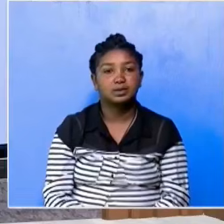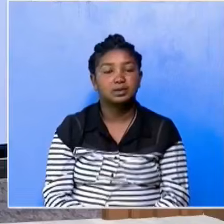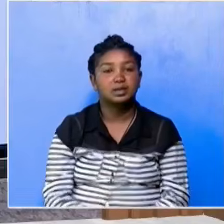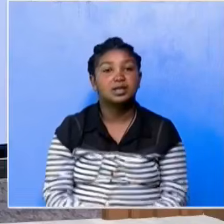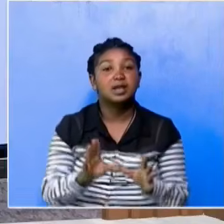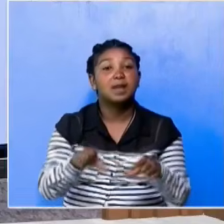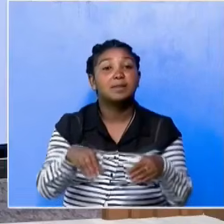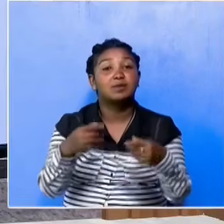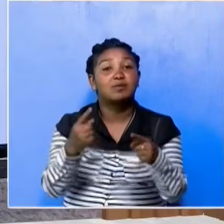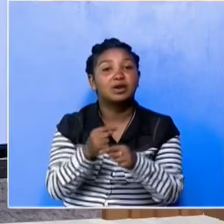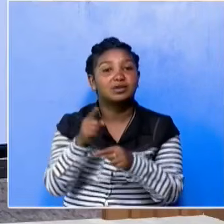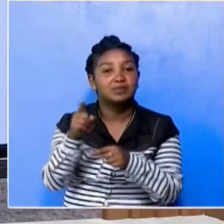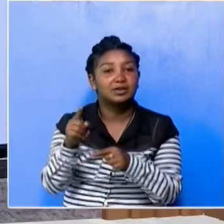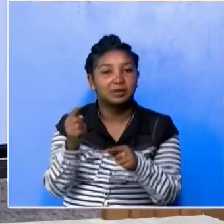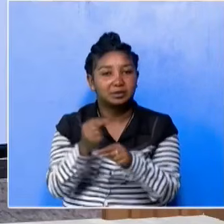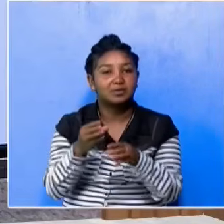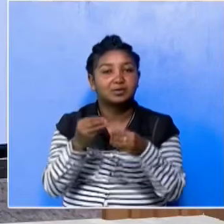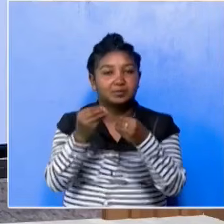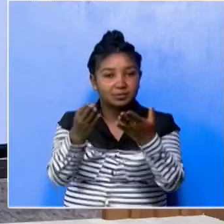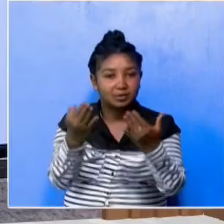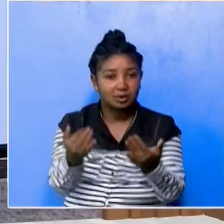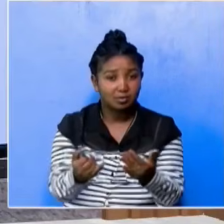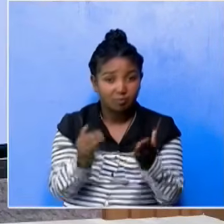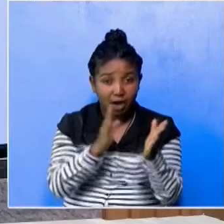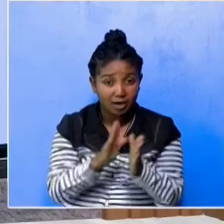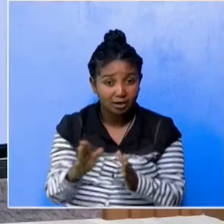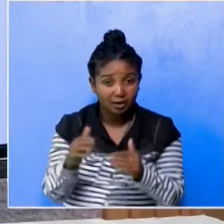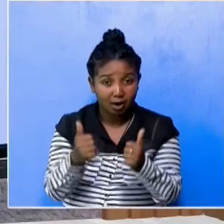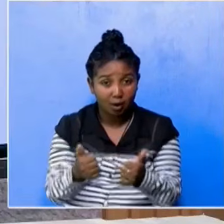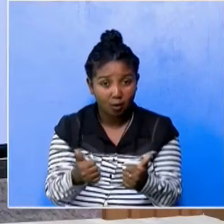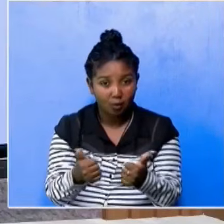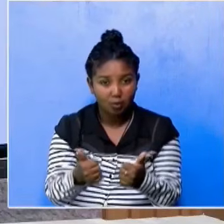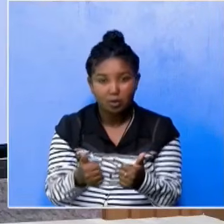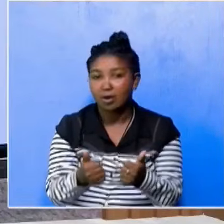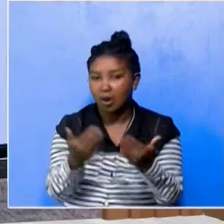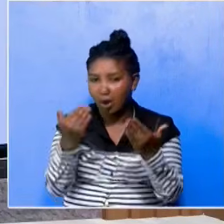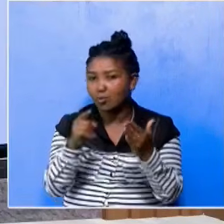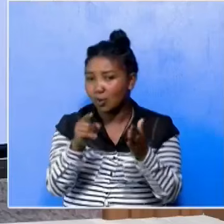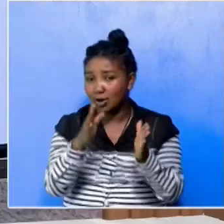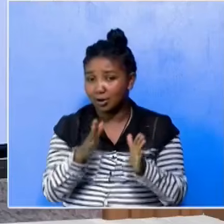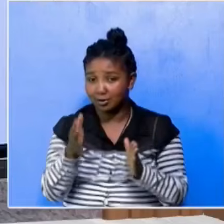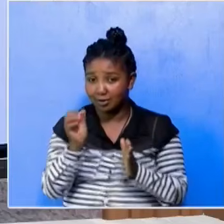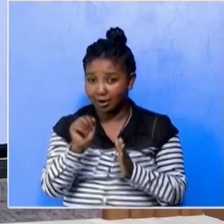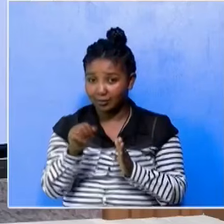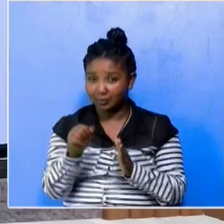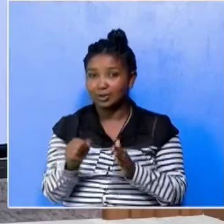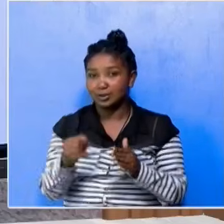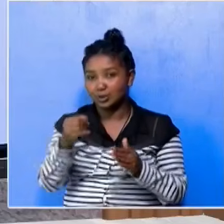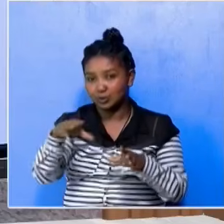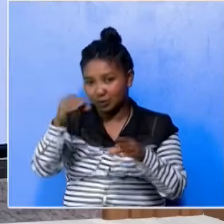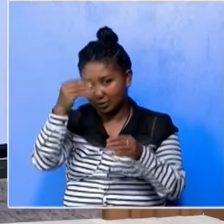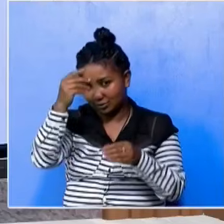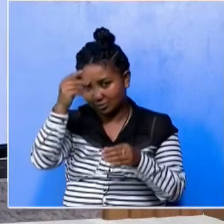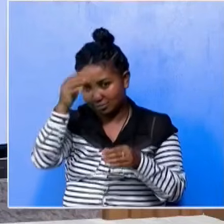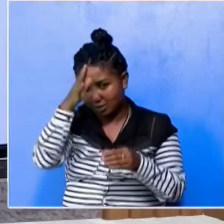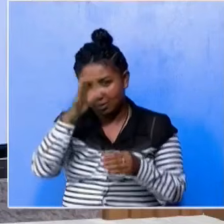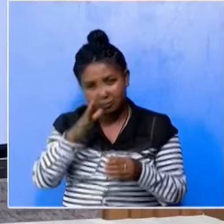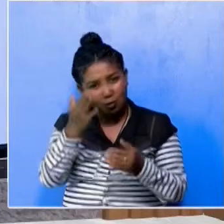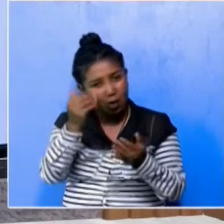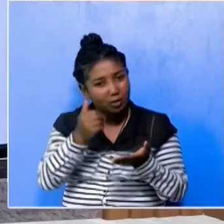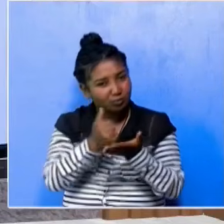give you an activity about this point. Are you ready? I hope you're ready. Students, parents, please, why don't you help